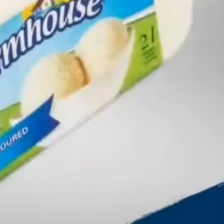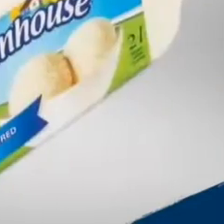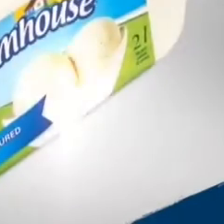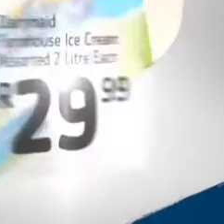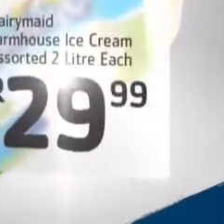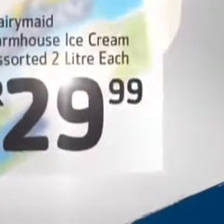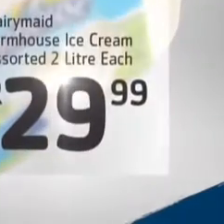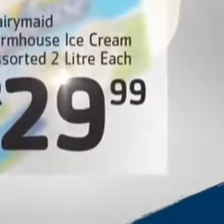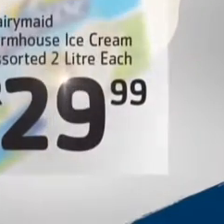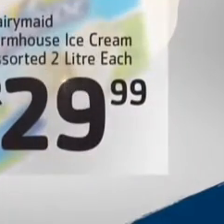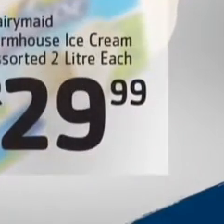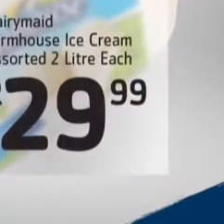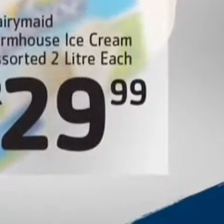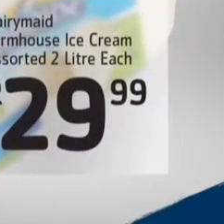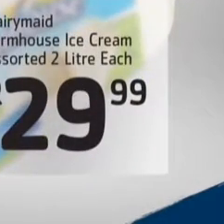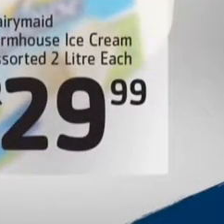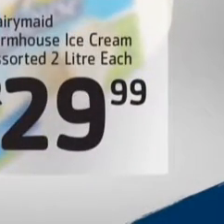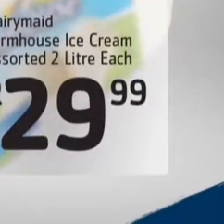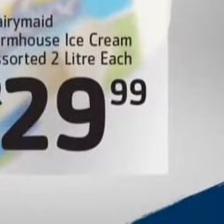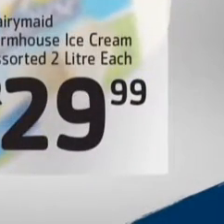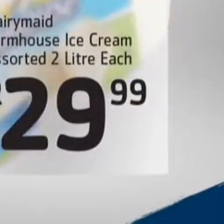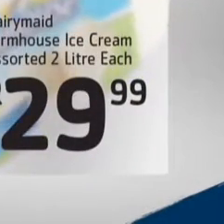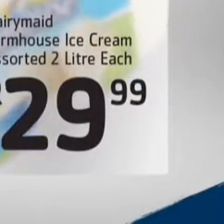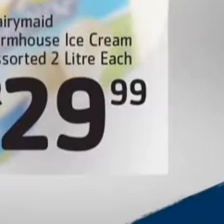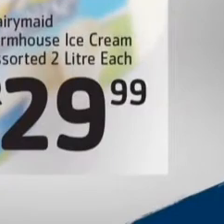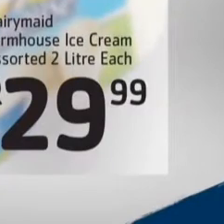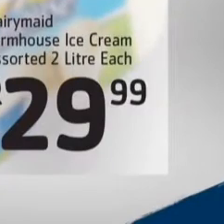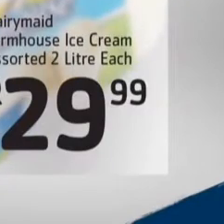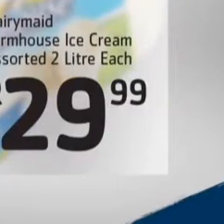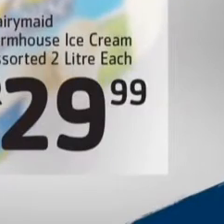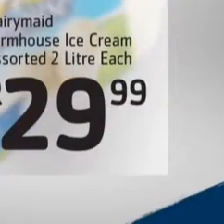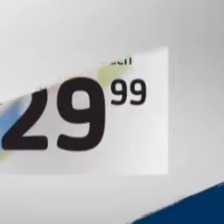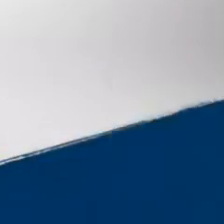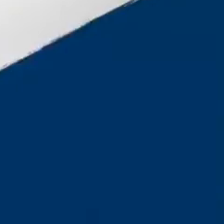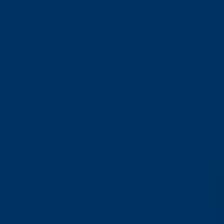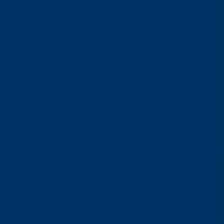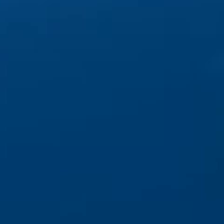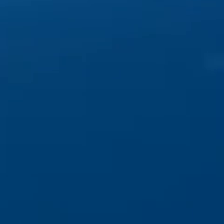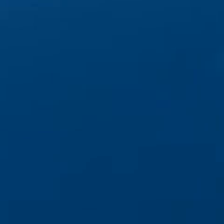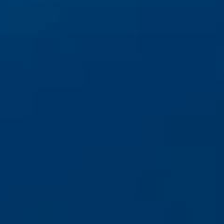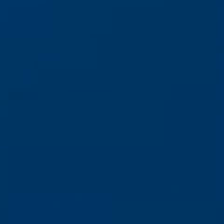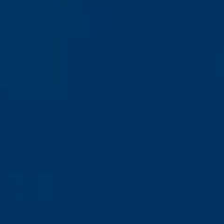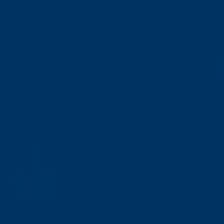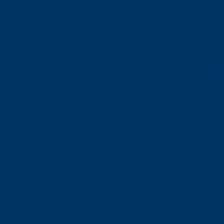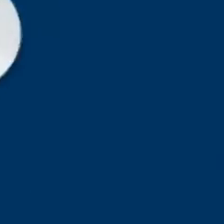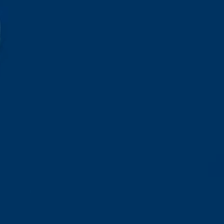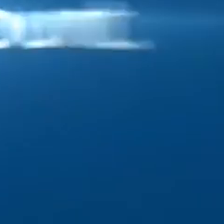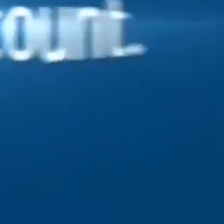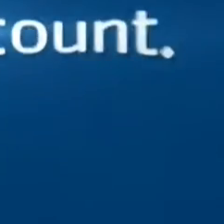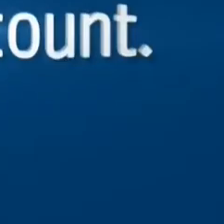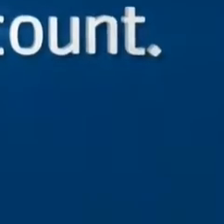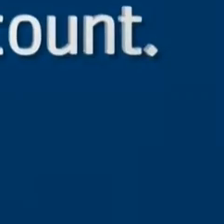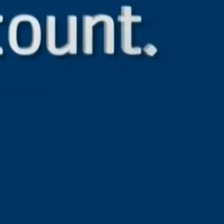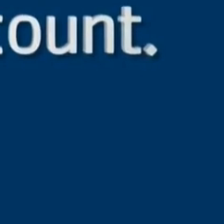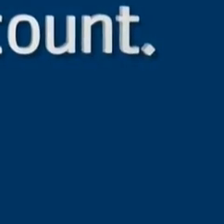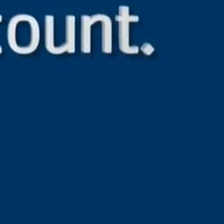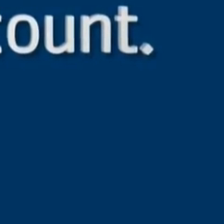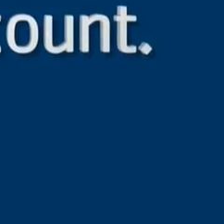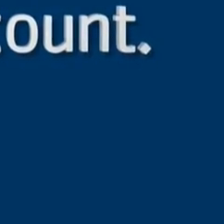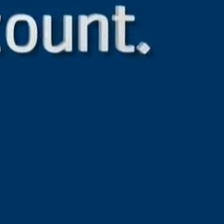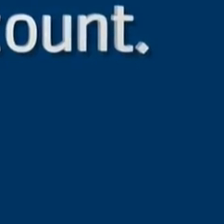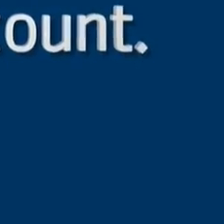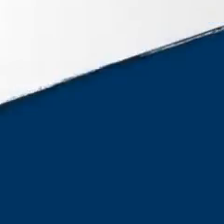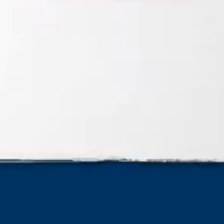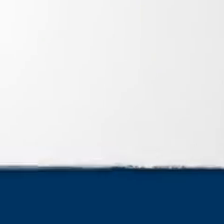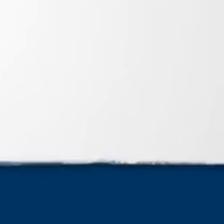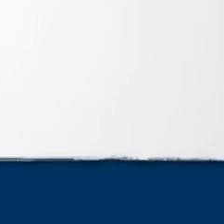for 19.99 each, and a 2 liter tub of dairy made farmhouse ice cream for 29.99. So make